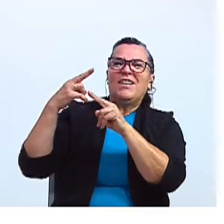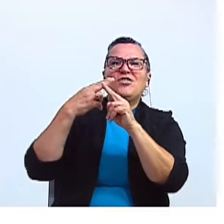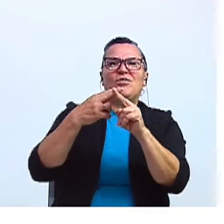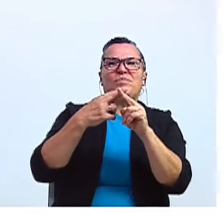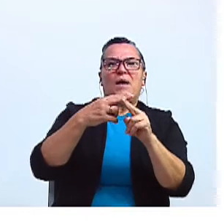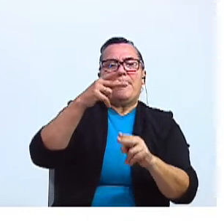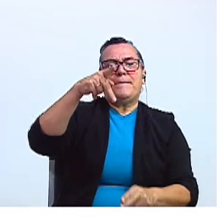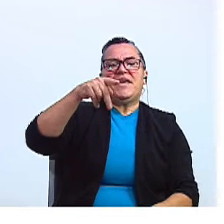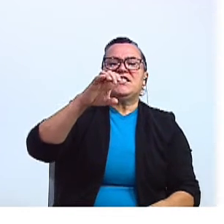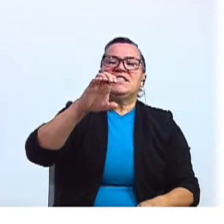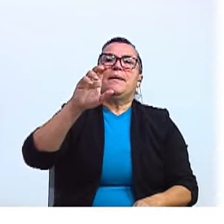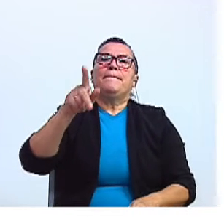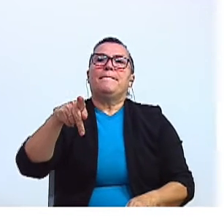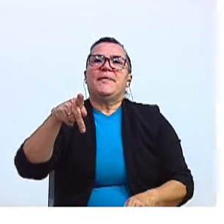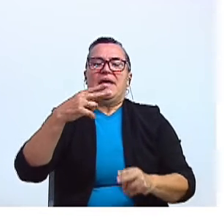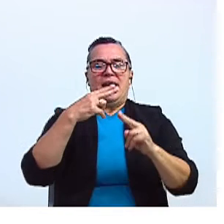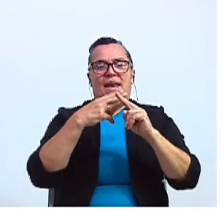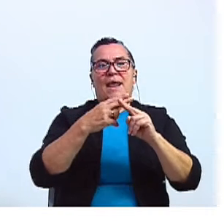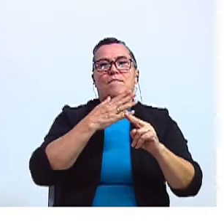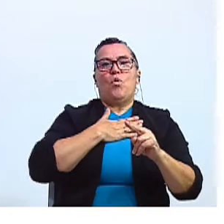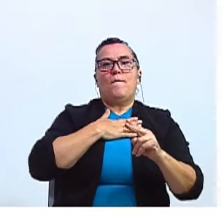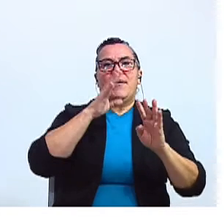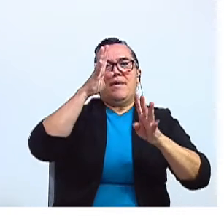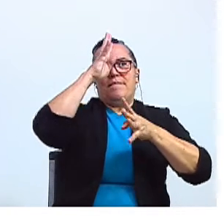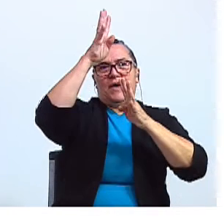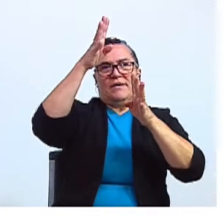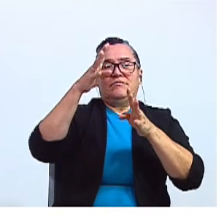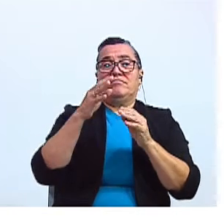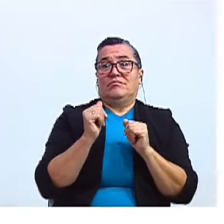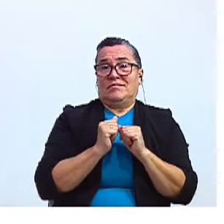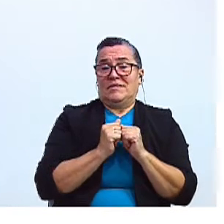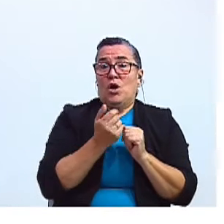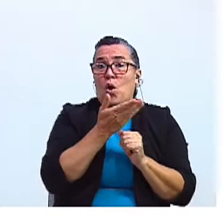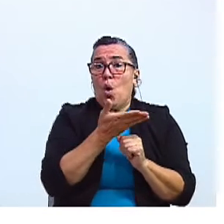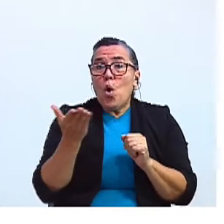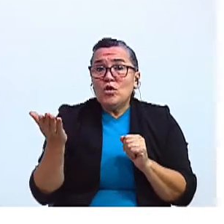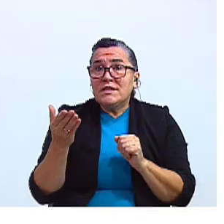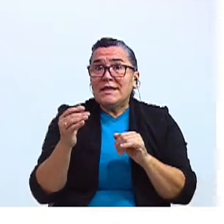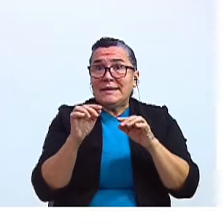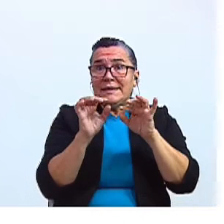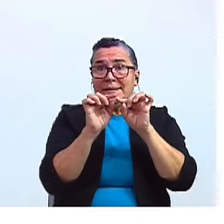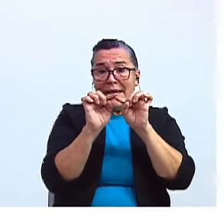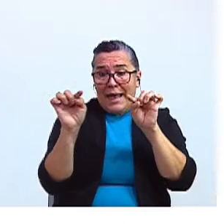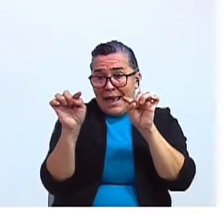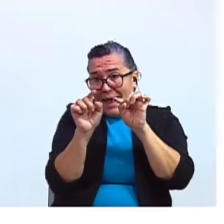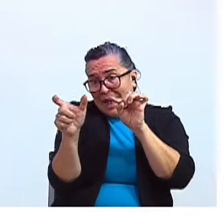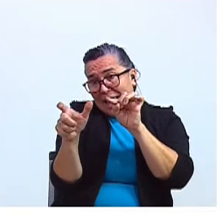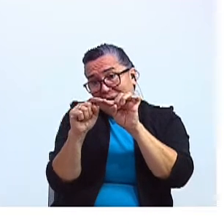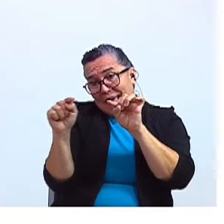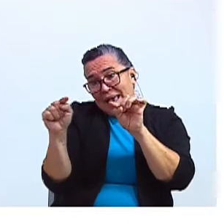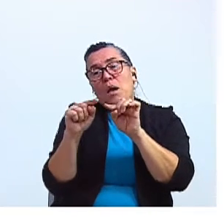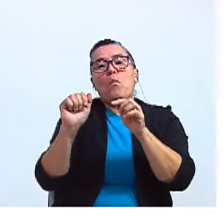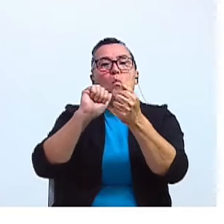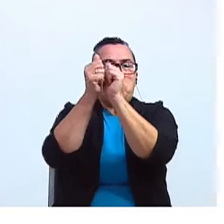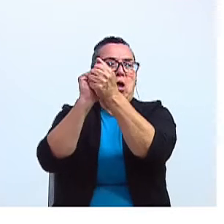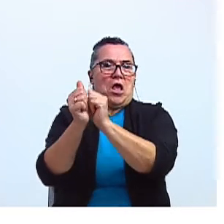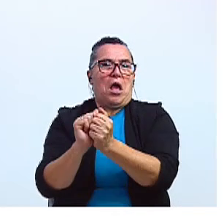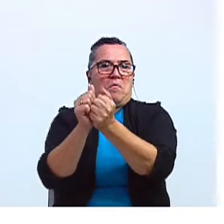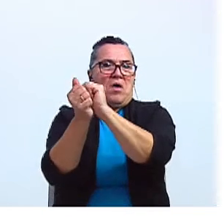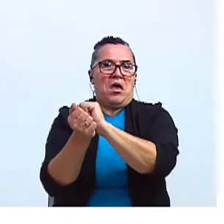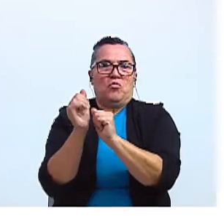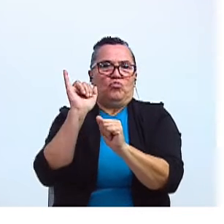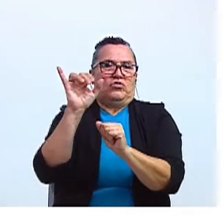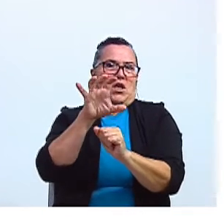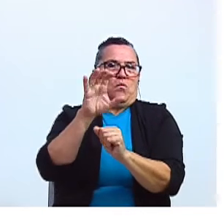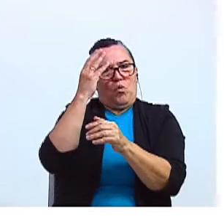PCP. Okay, this is the name of my invention. The things that are underlined, it's because you can change them and use your